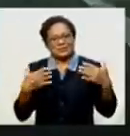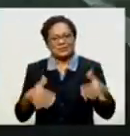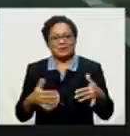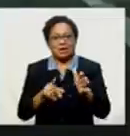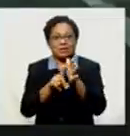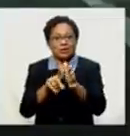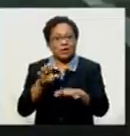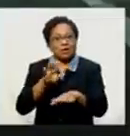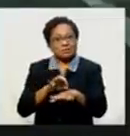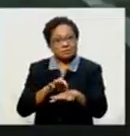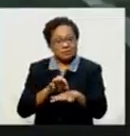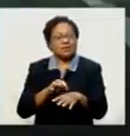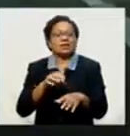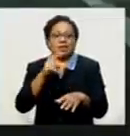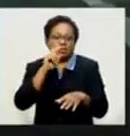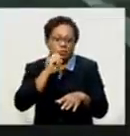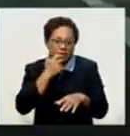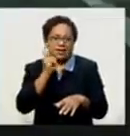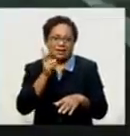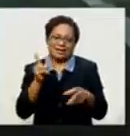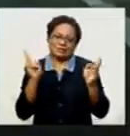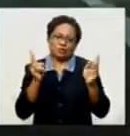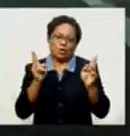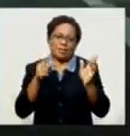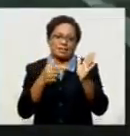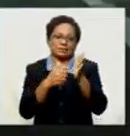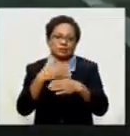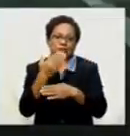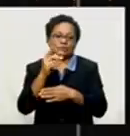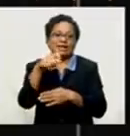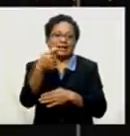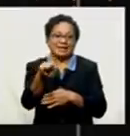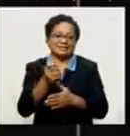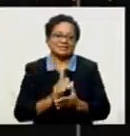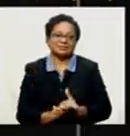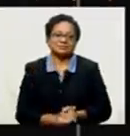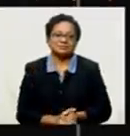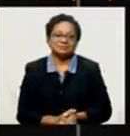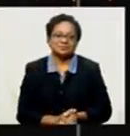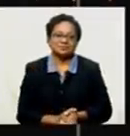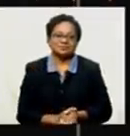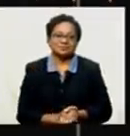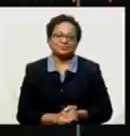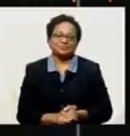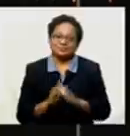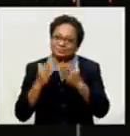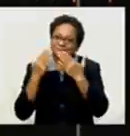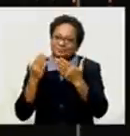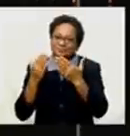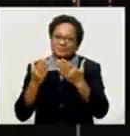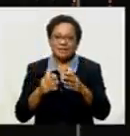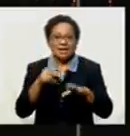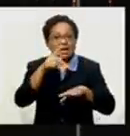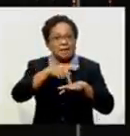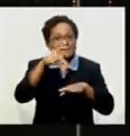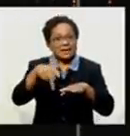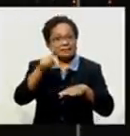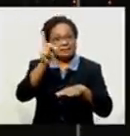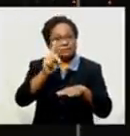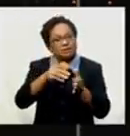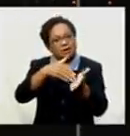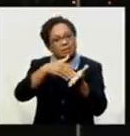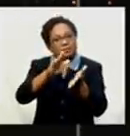is likely to return to full operation from next Tuesday. Edwin. Minaka Koroi. Parliament has today approved